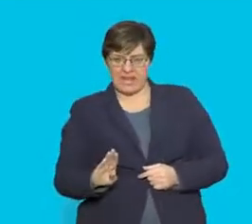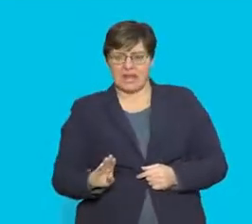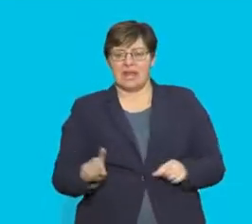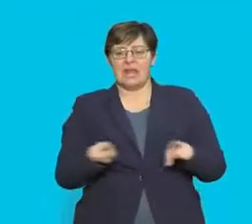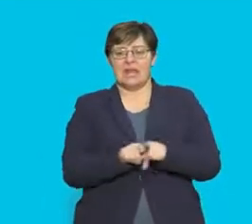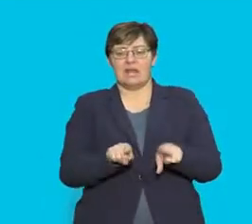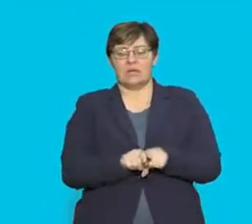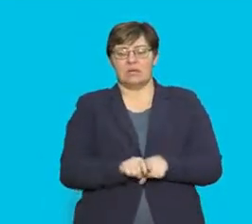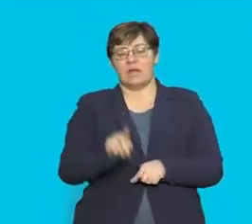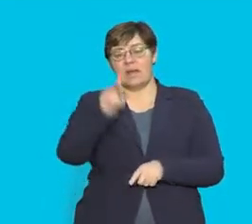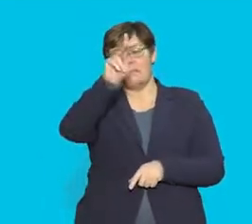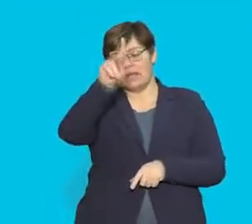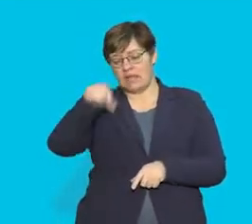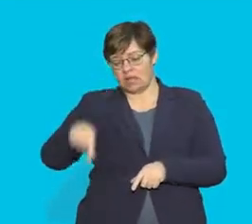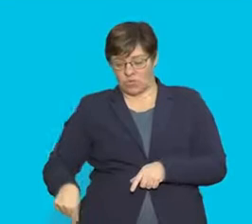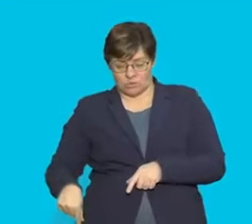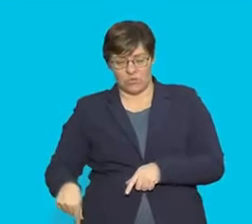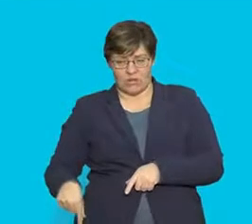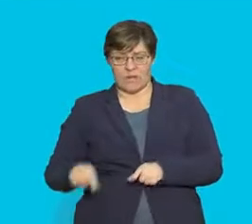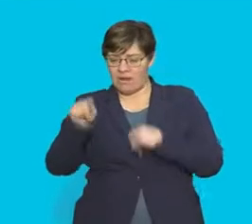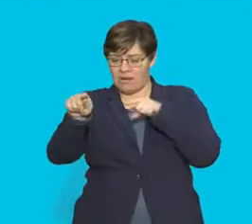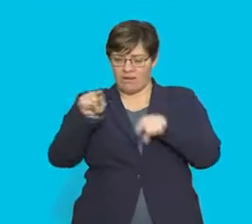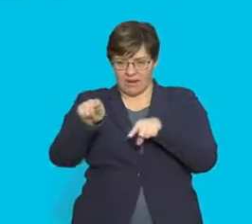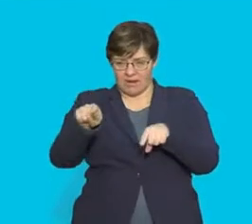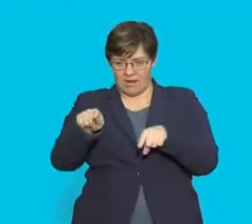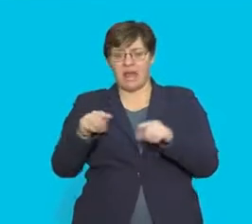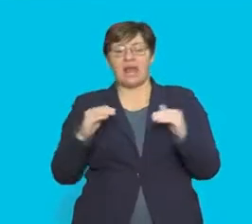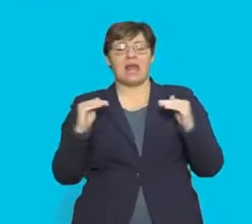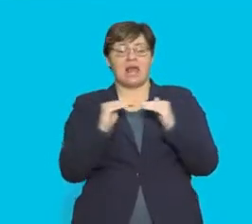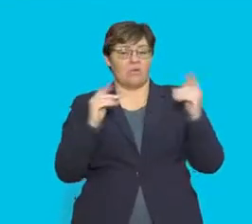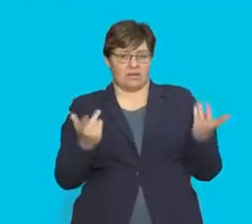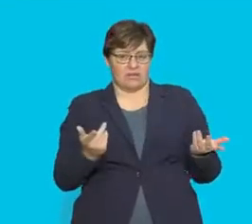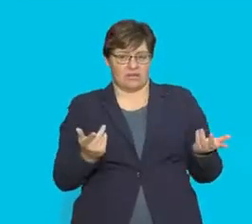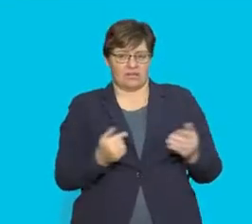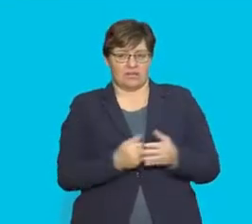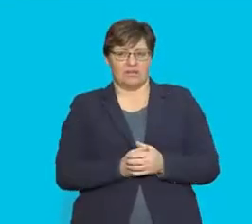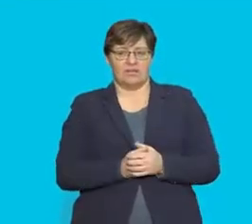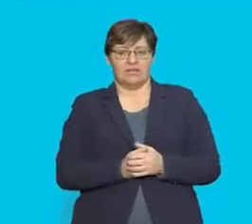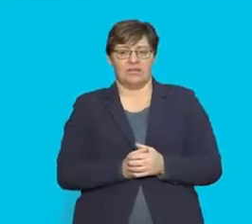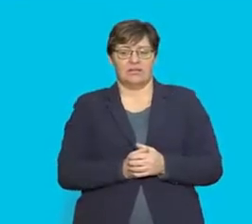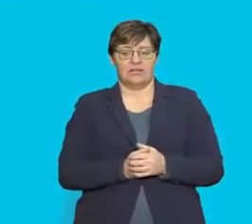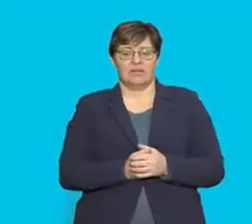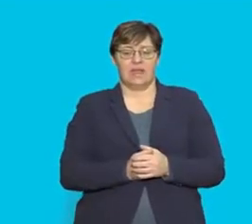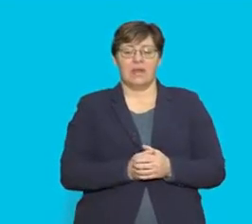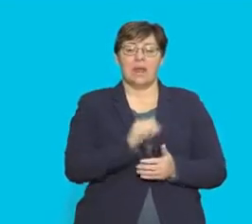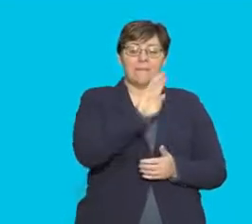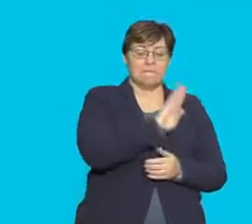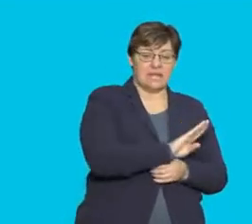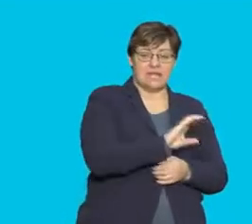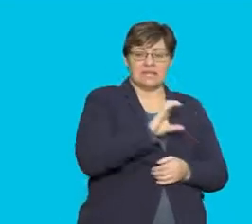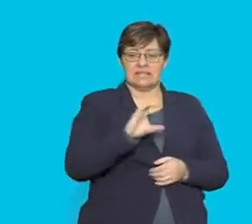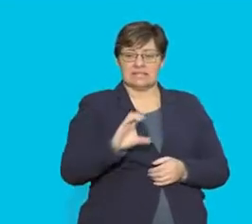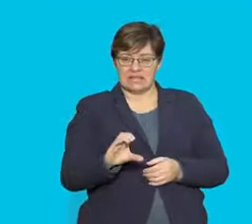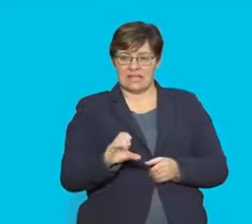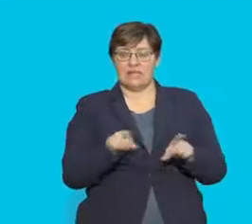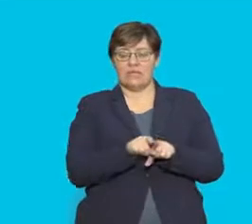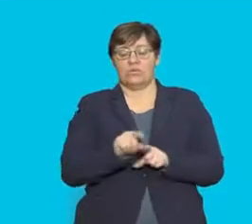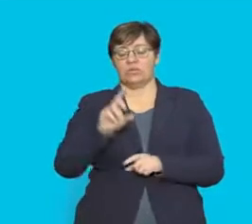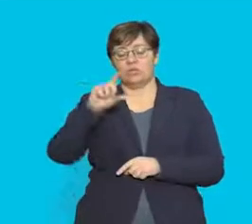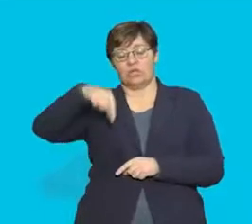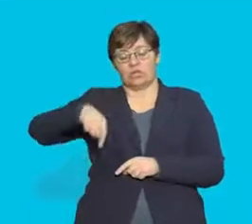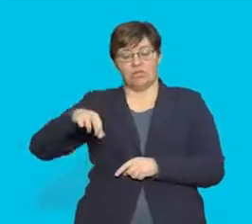is equal to P, Q, that's a length as well. This is a length, that is a length. Then when equal